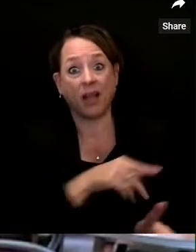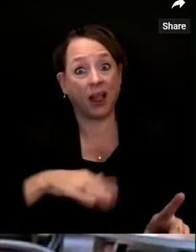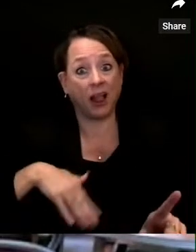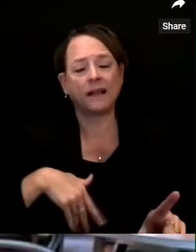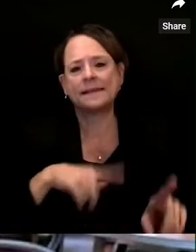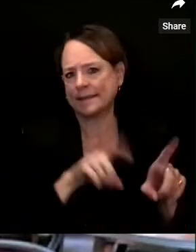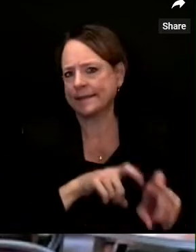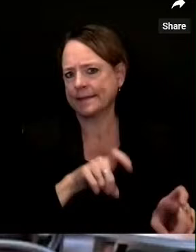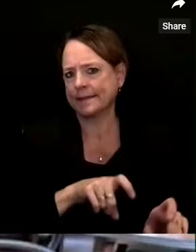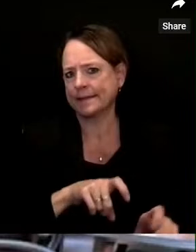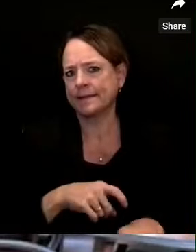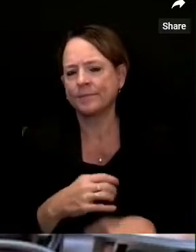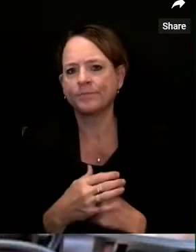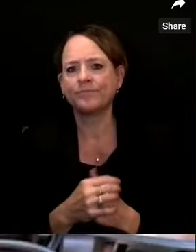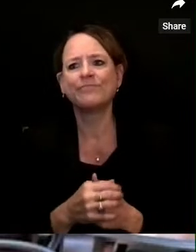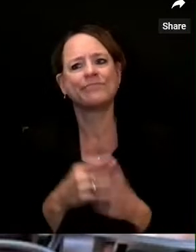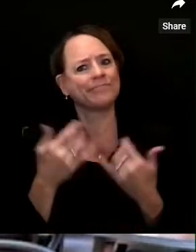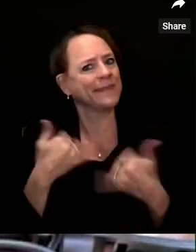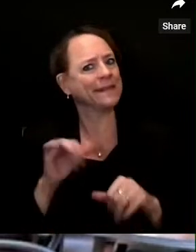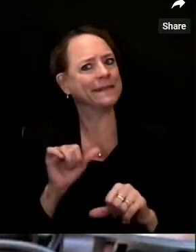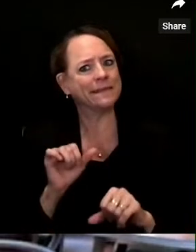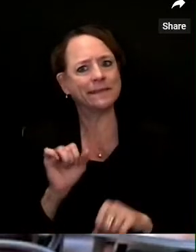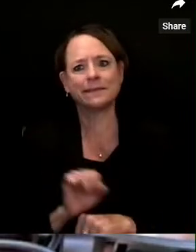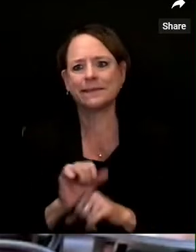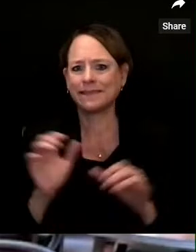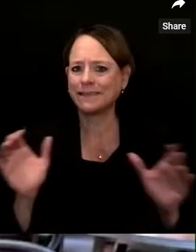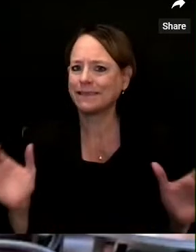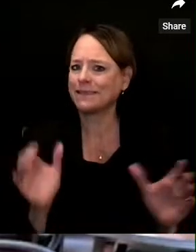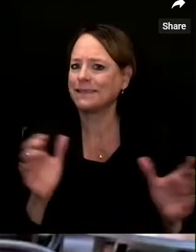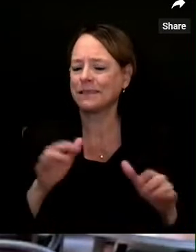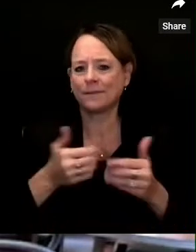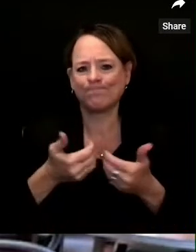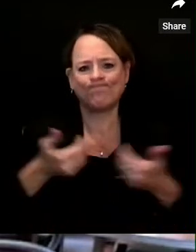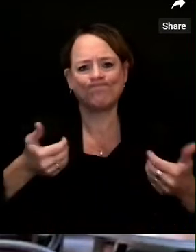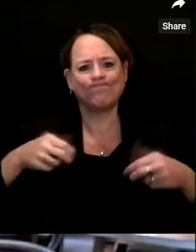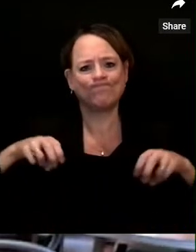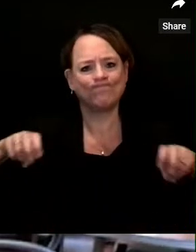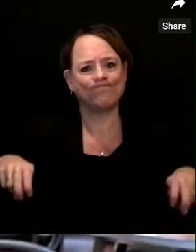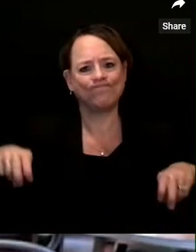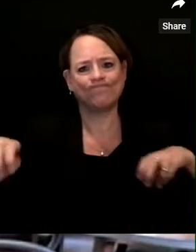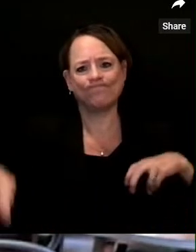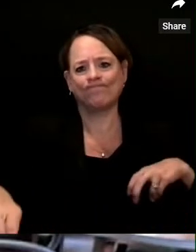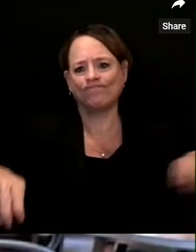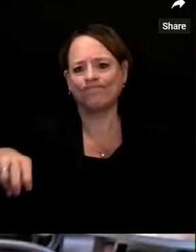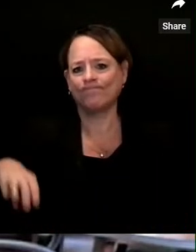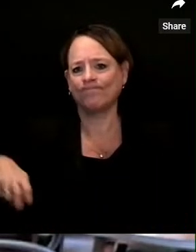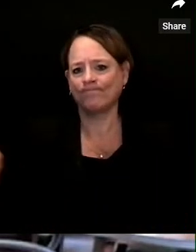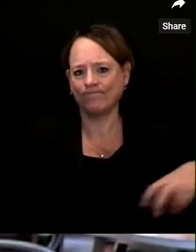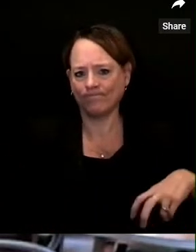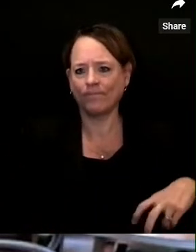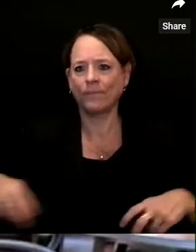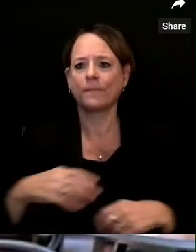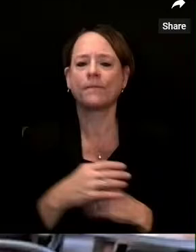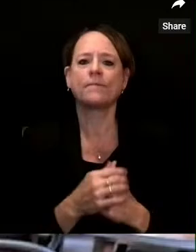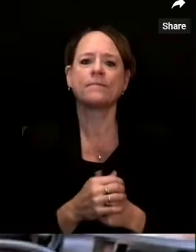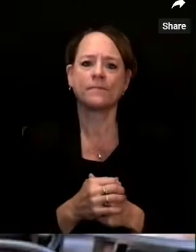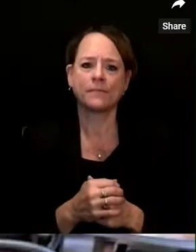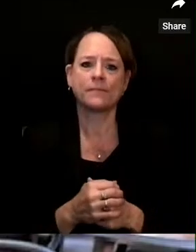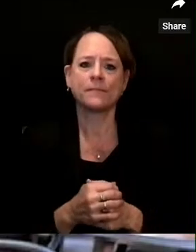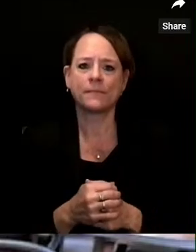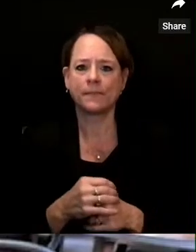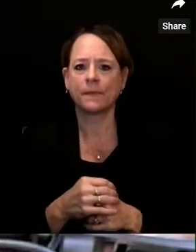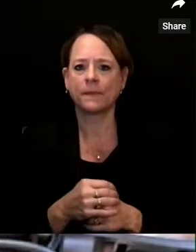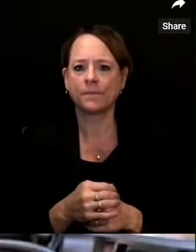don't have private offices by adjusting people's schedules, by making alternate work settings available to